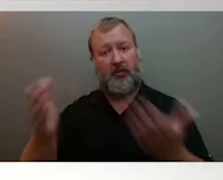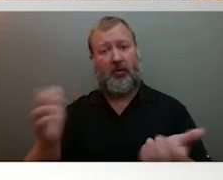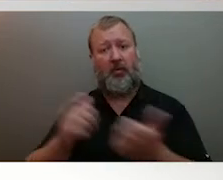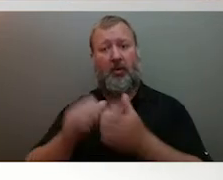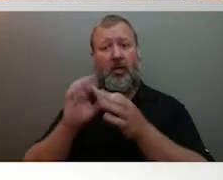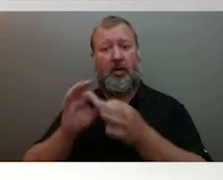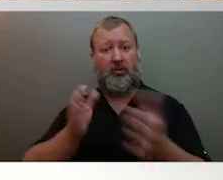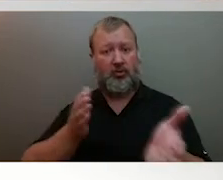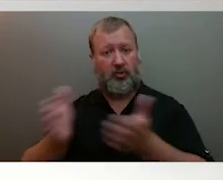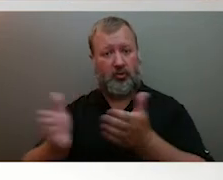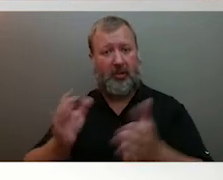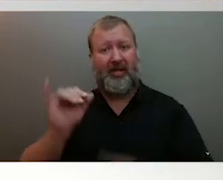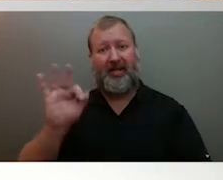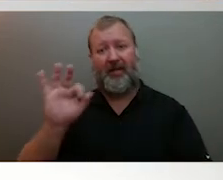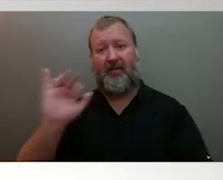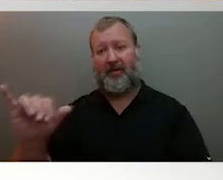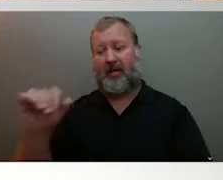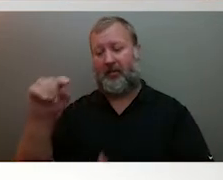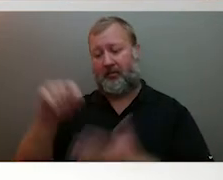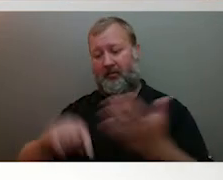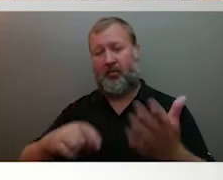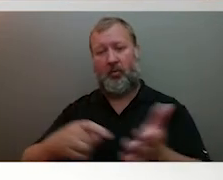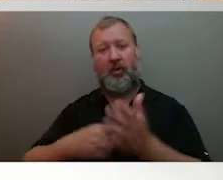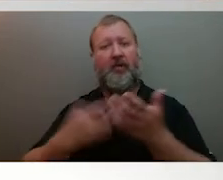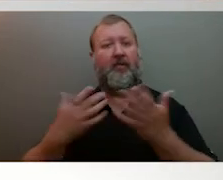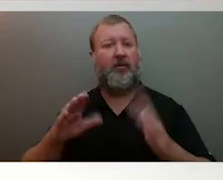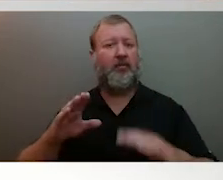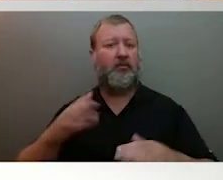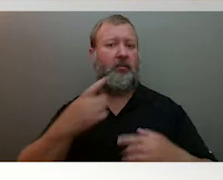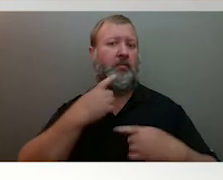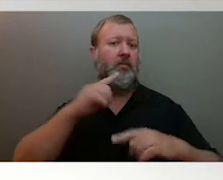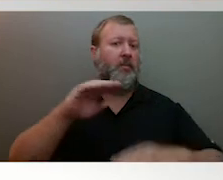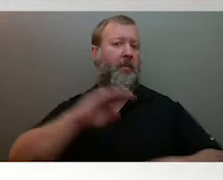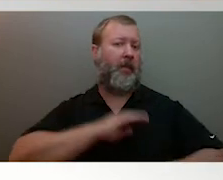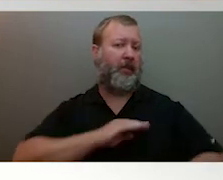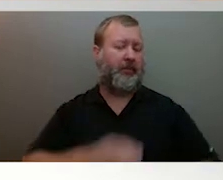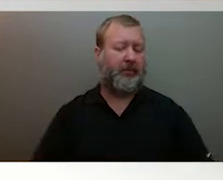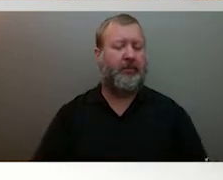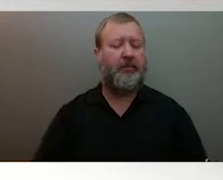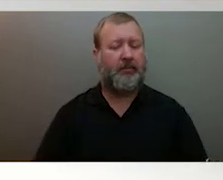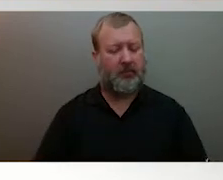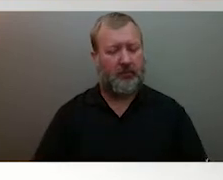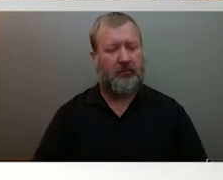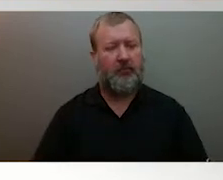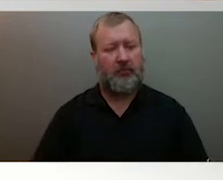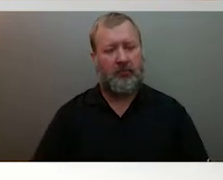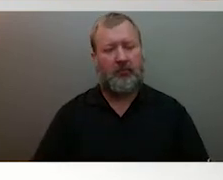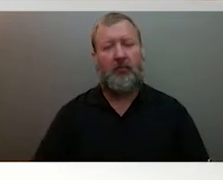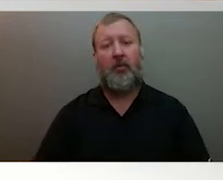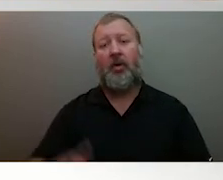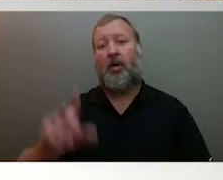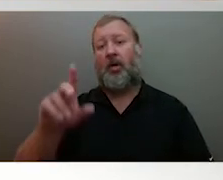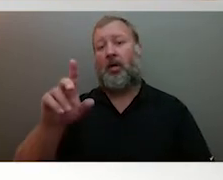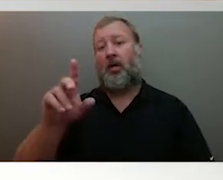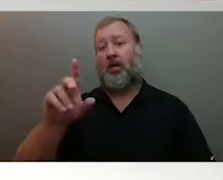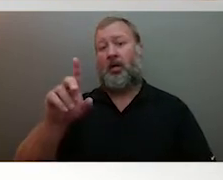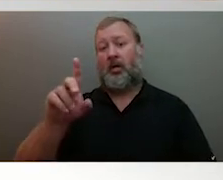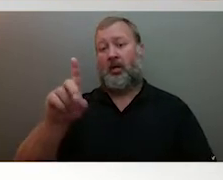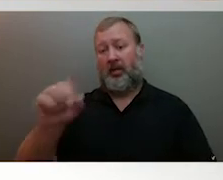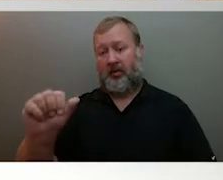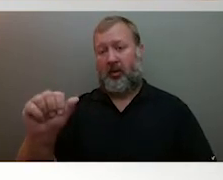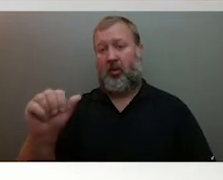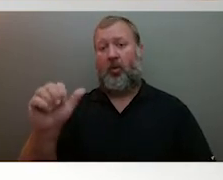related services if the following criteria has been met. The student is determined to be a student with a disability eligible for